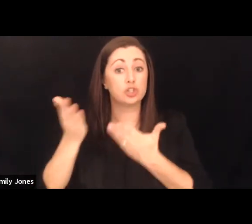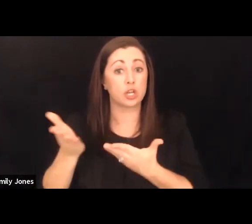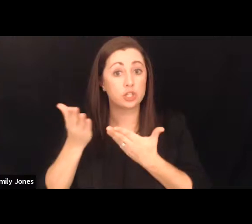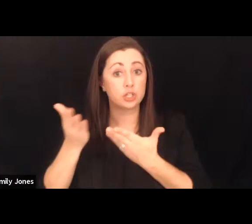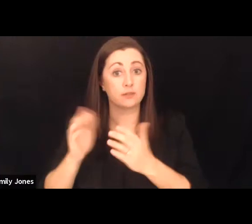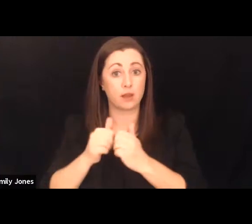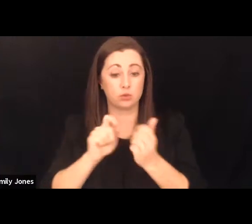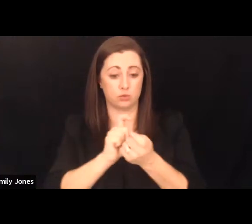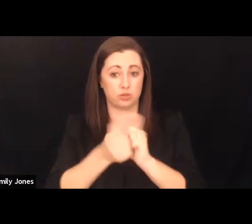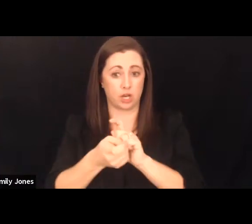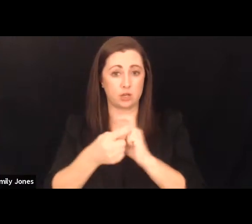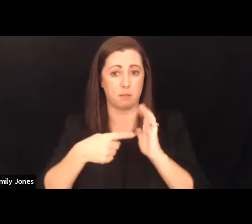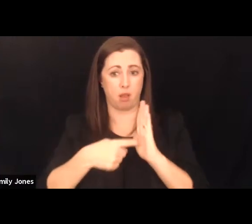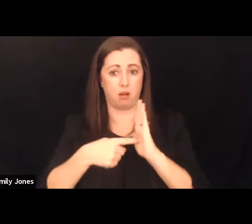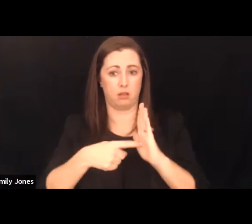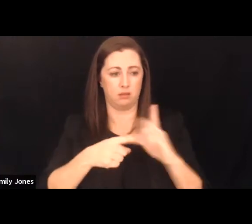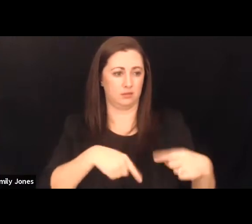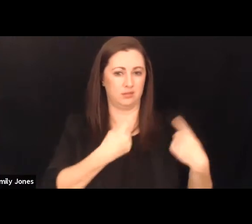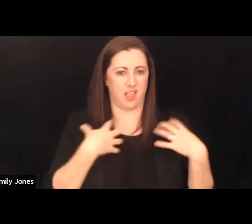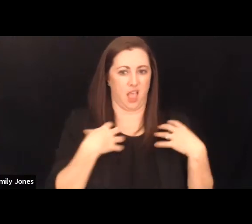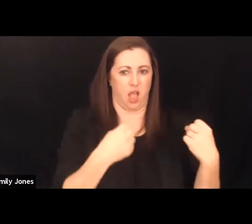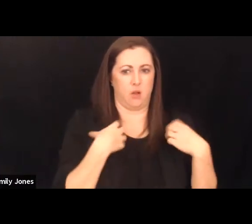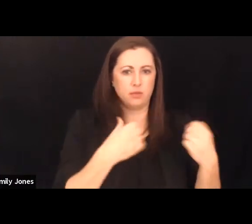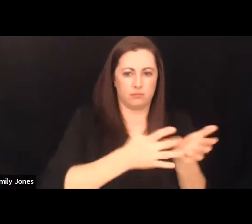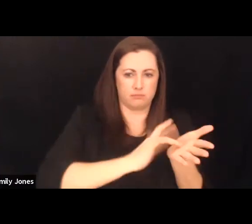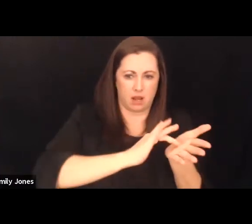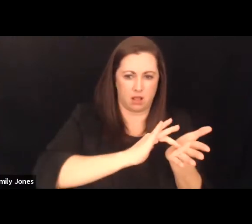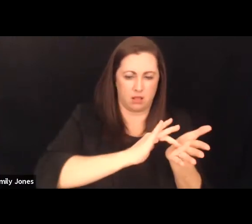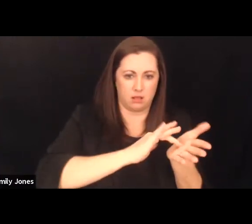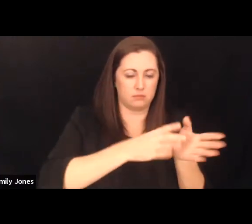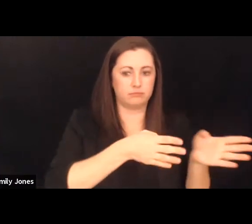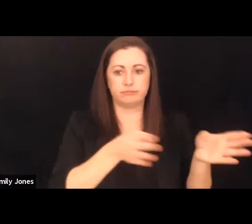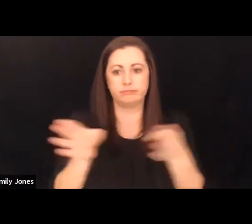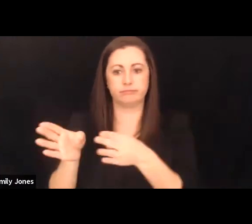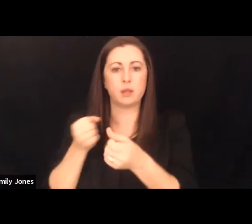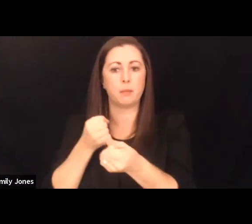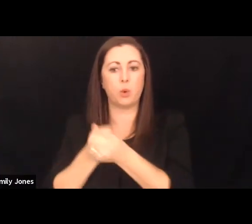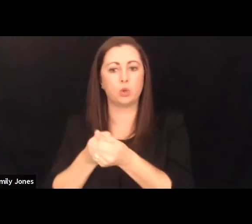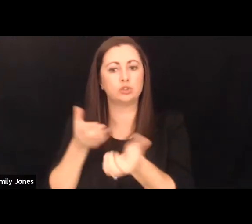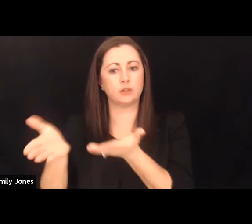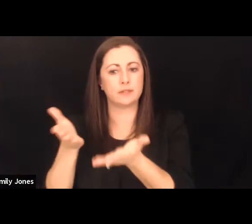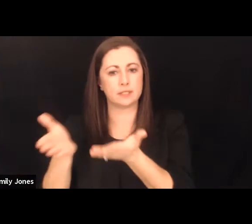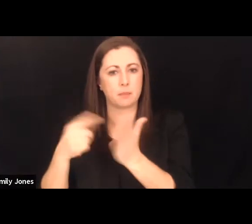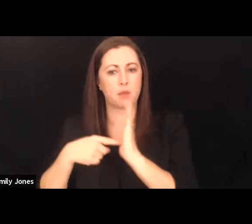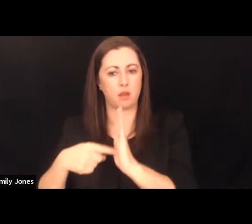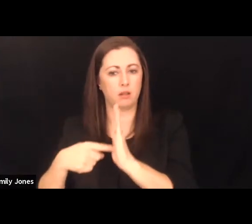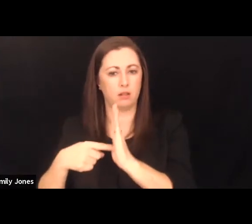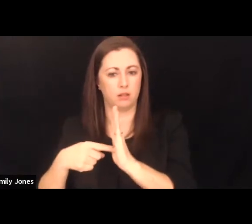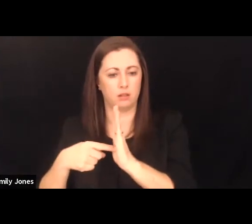that model from health model to supportive services model,